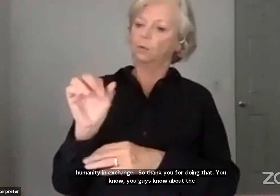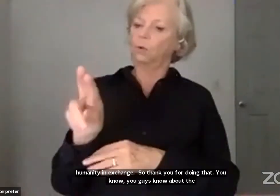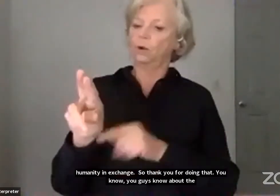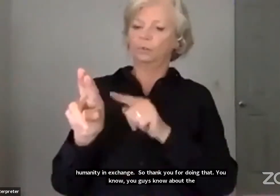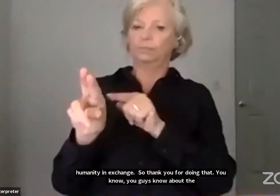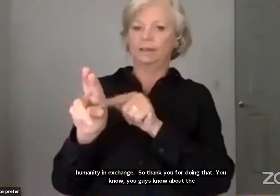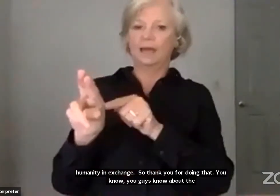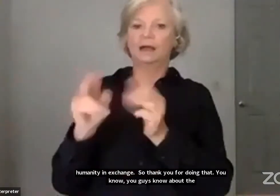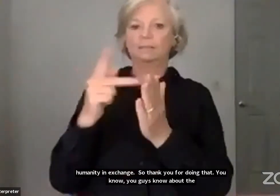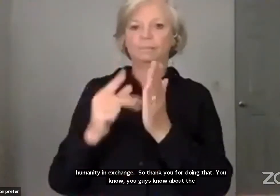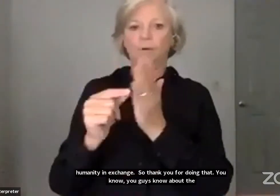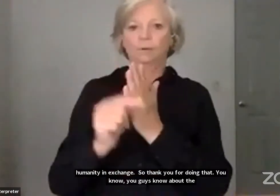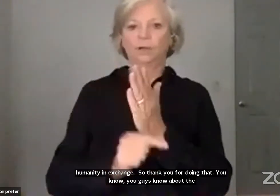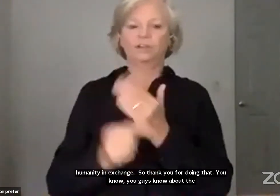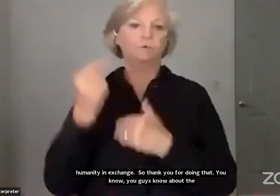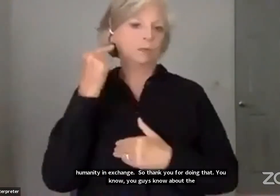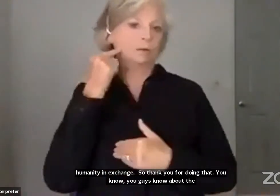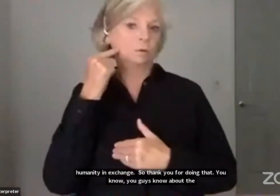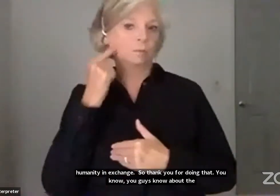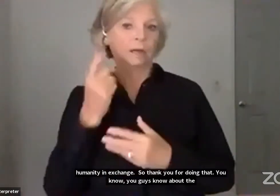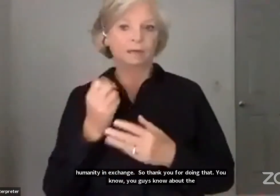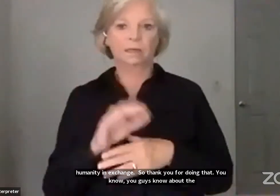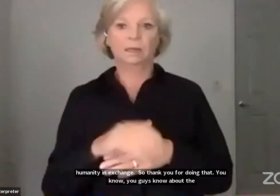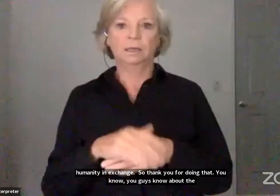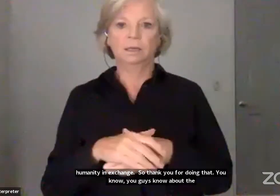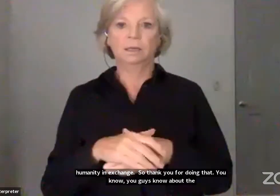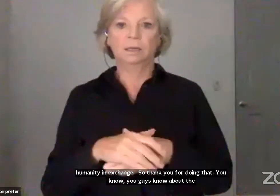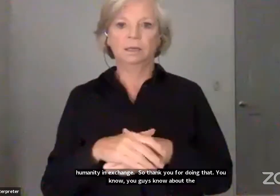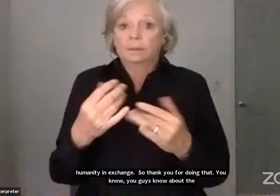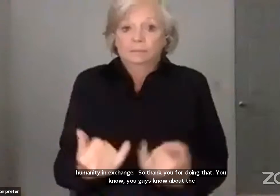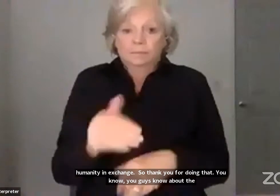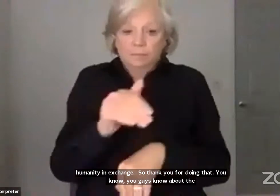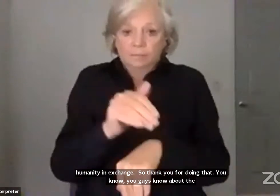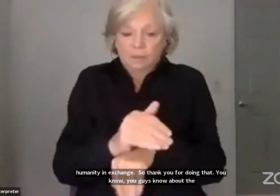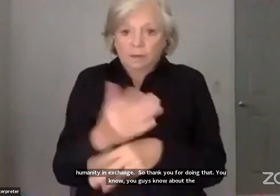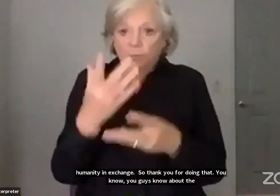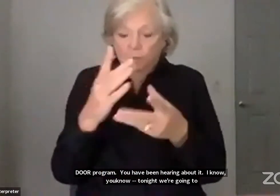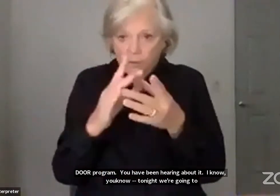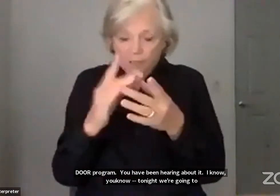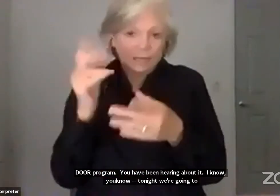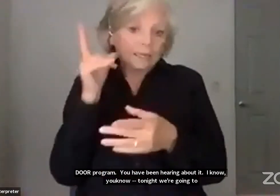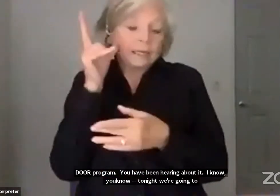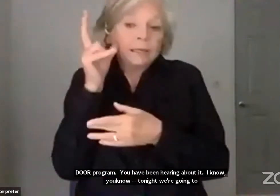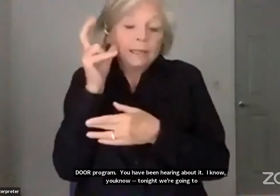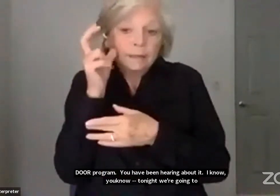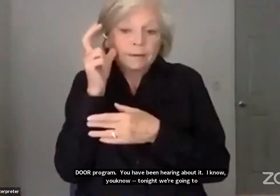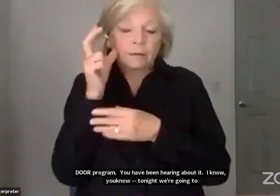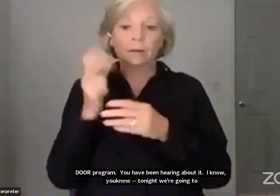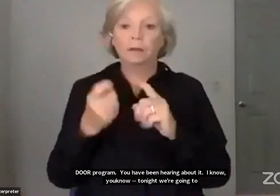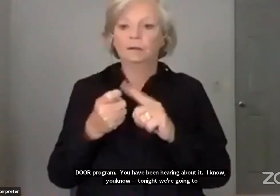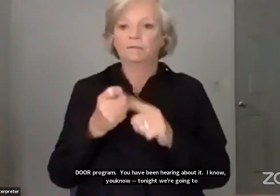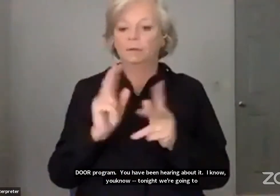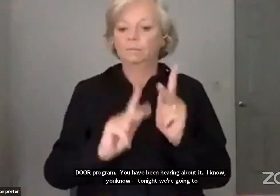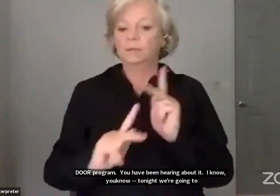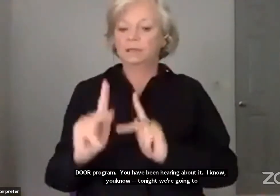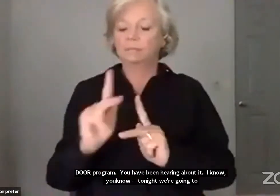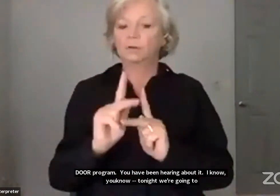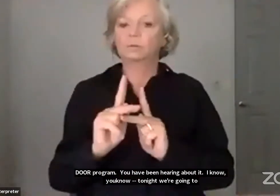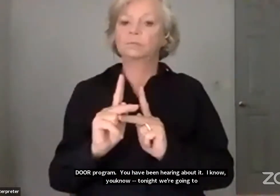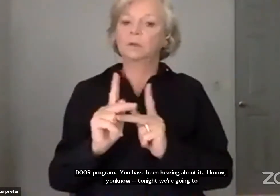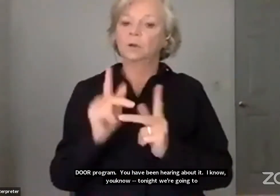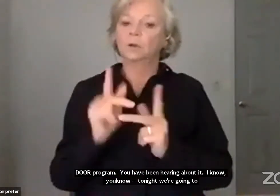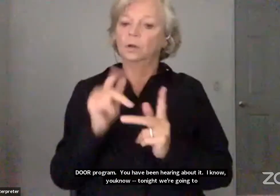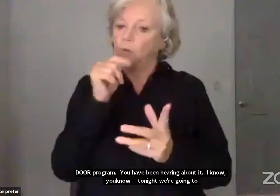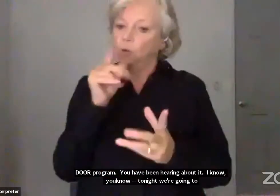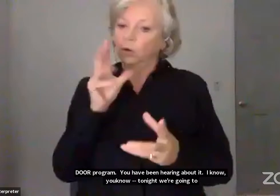know, and tonight we're going to hear from the folks who've been doing the DOOR program, going door to door